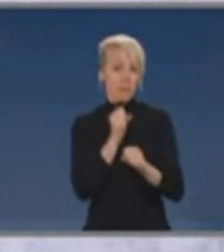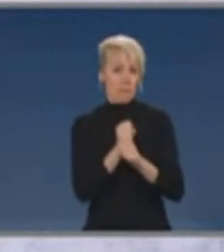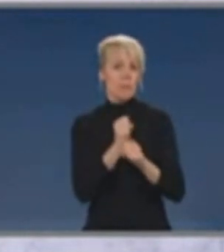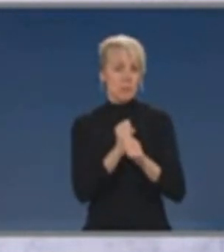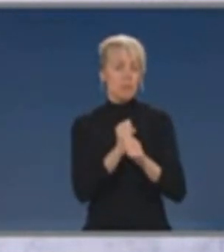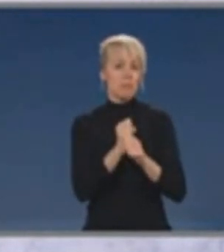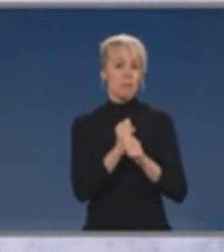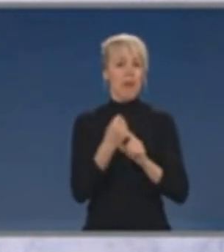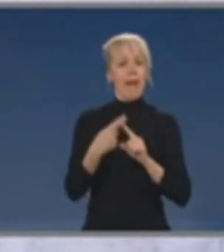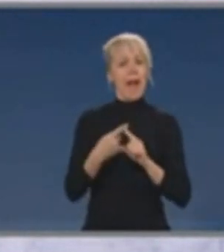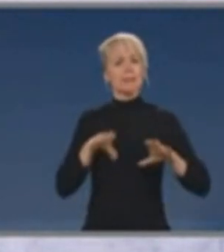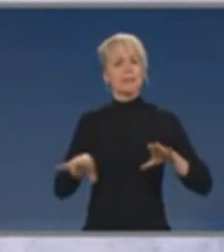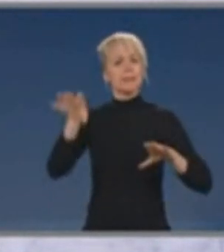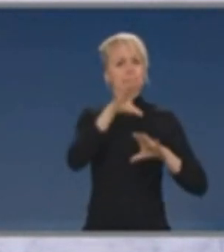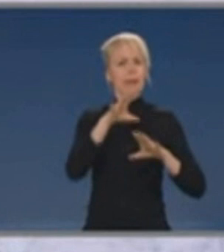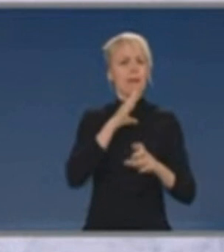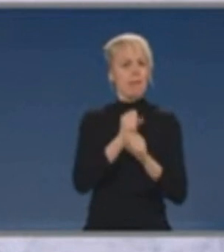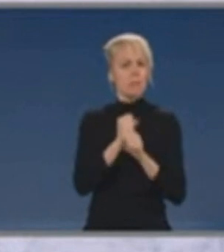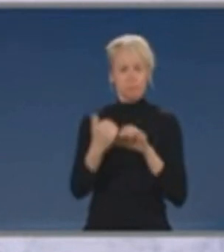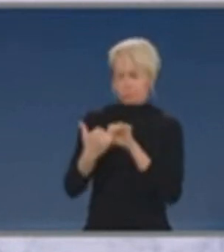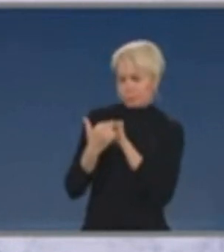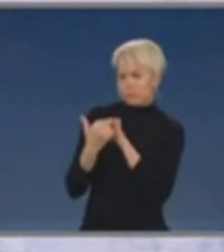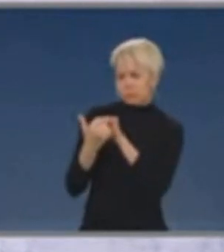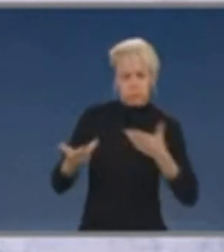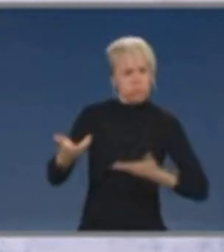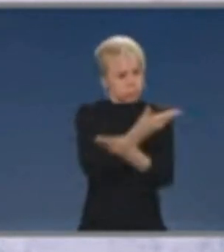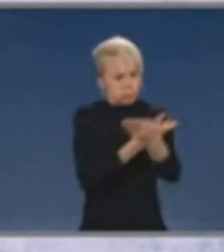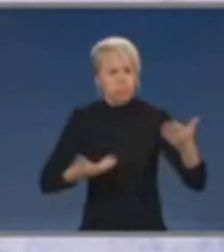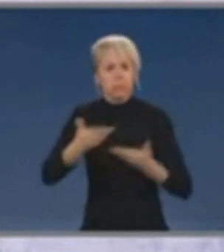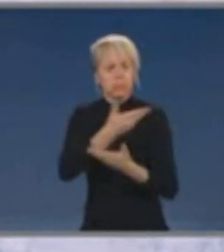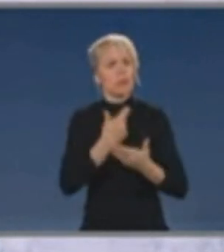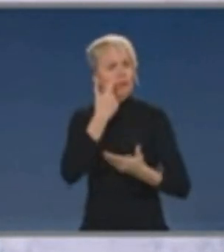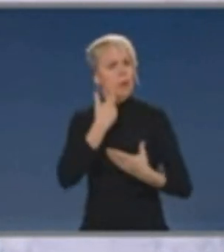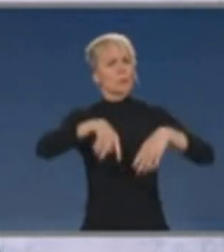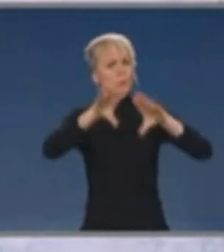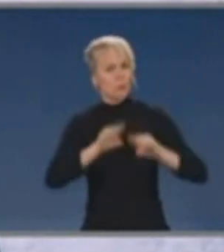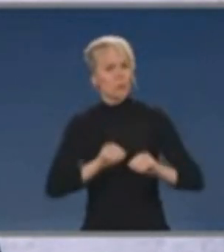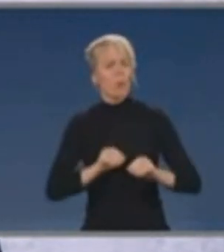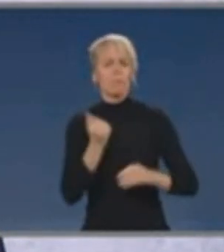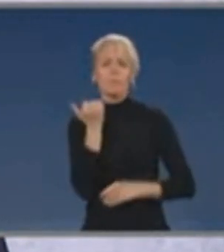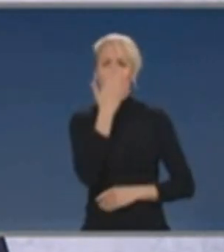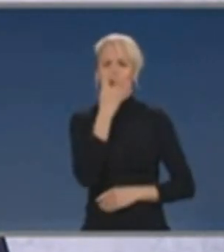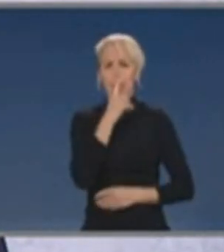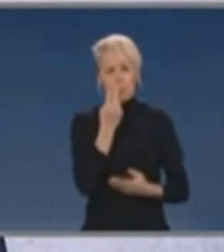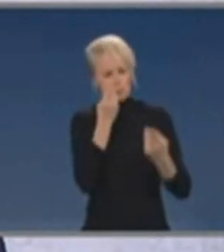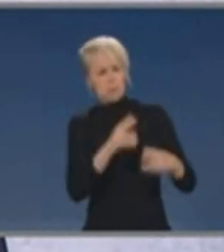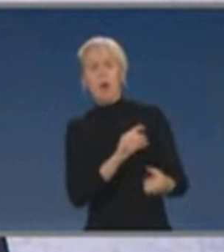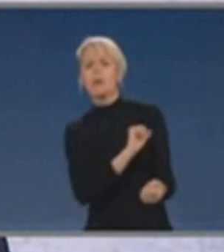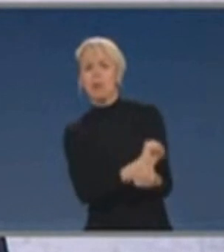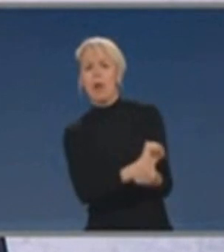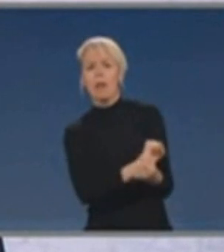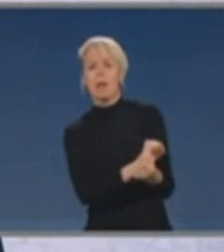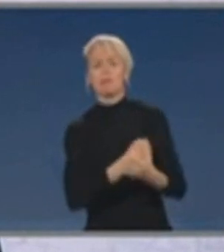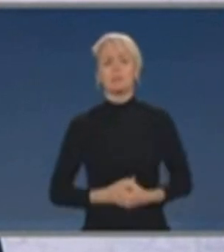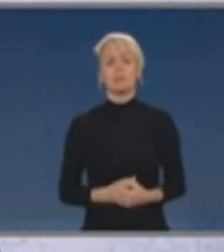all levels of government in trying to address these issues. No one has a mortgage on